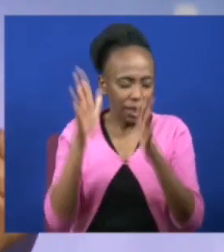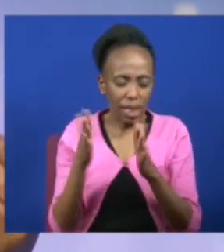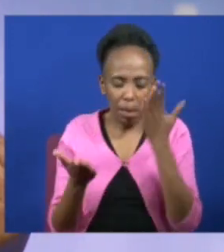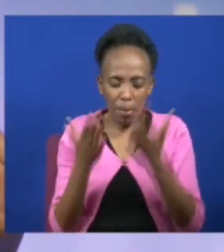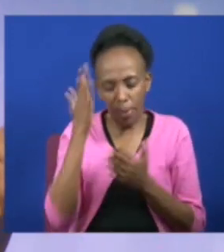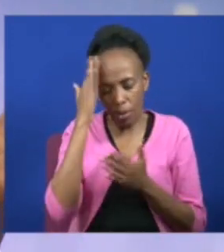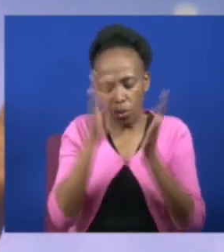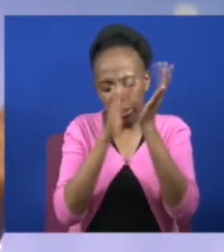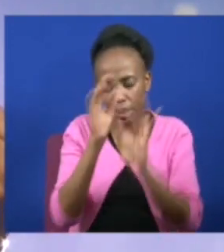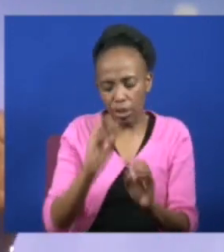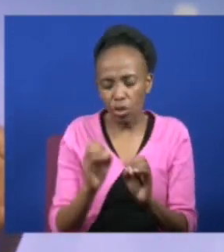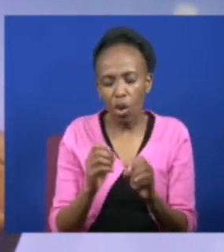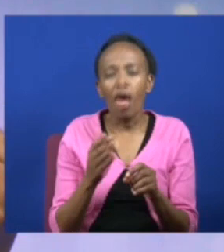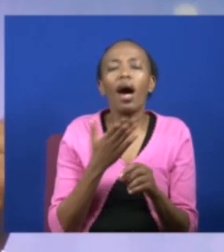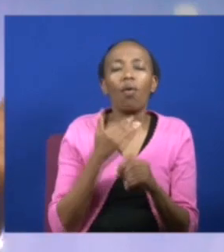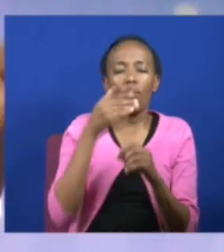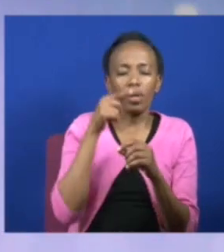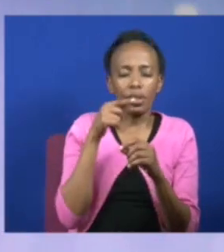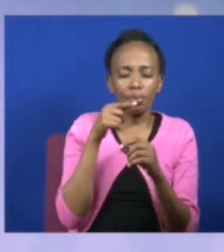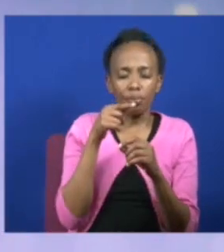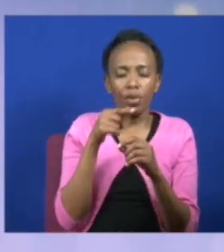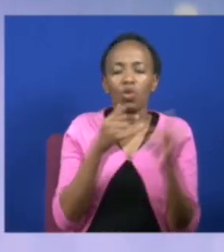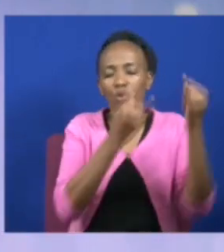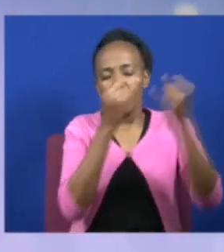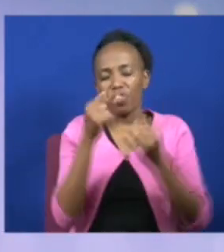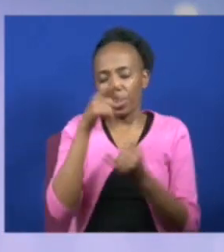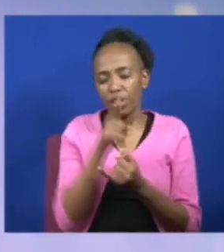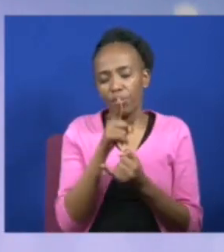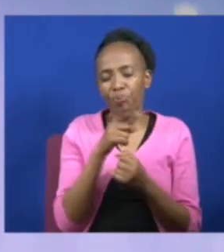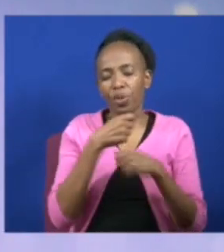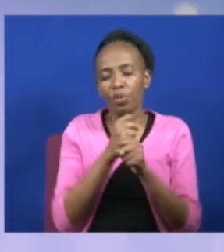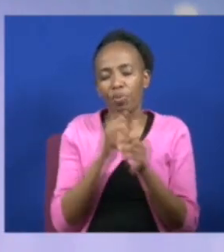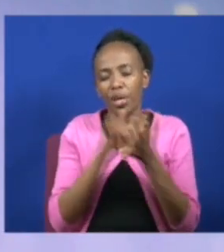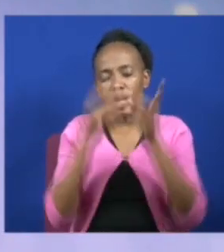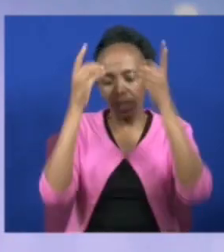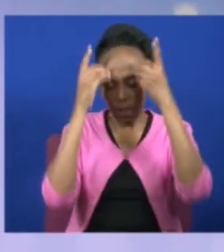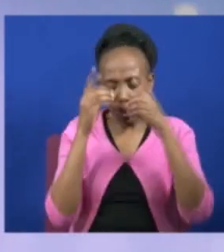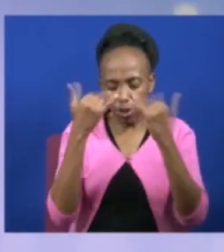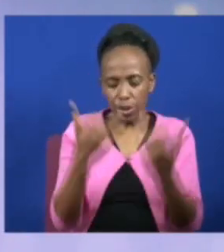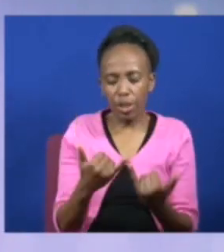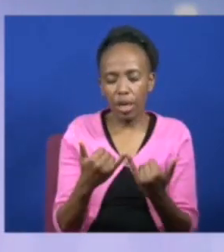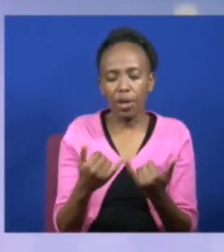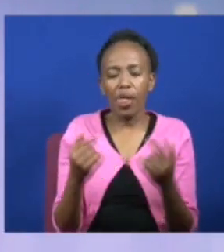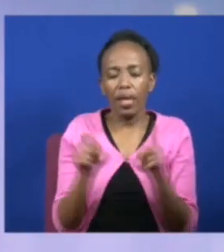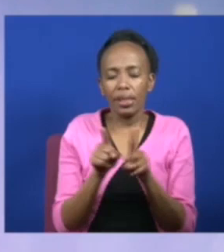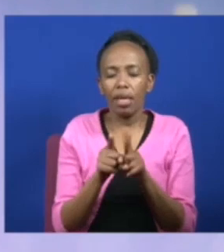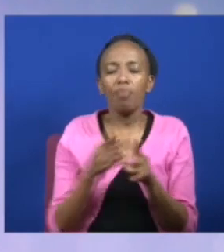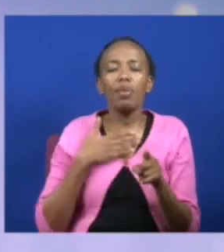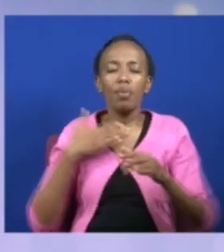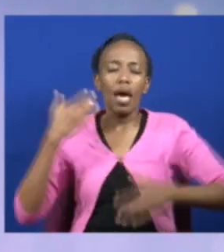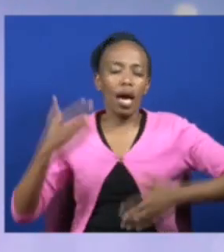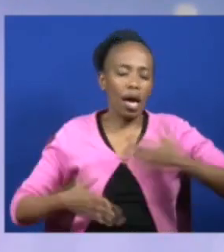Lord and Savior. I would like to invite you to make that decision now. And I would be